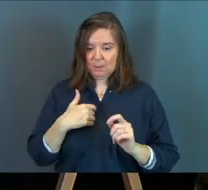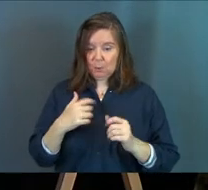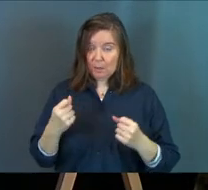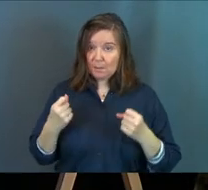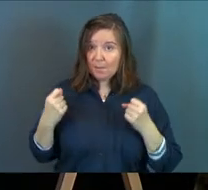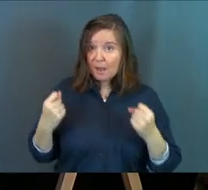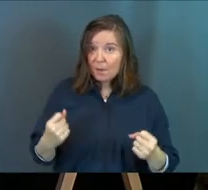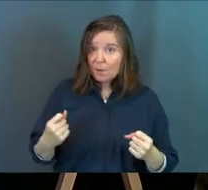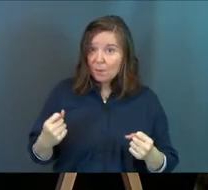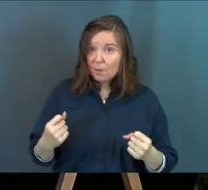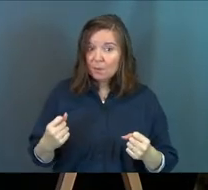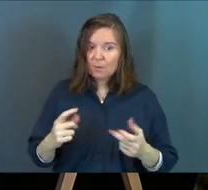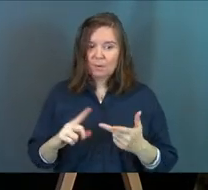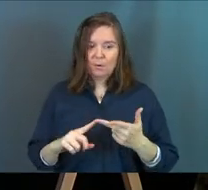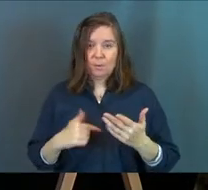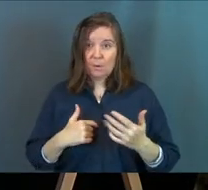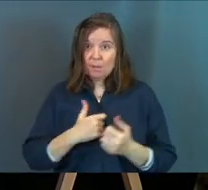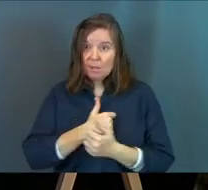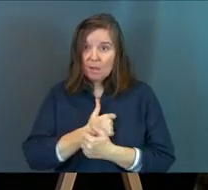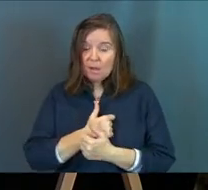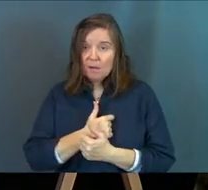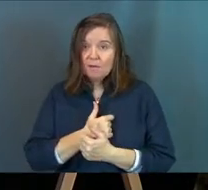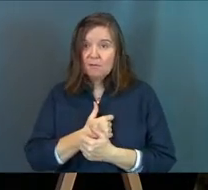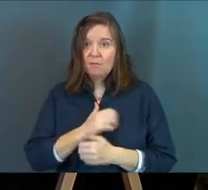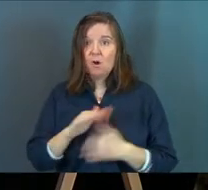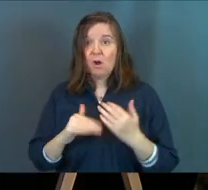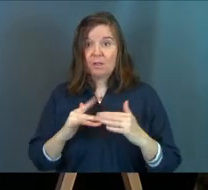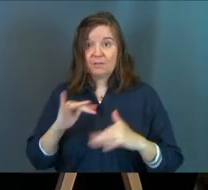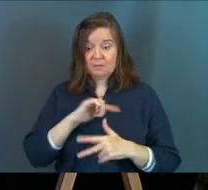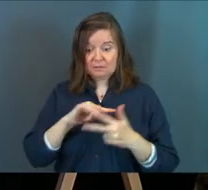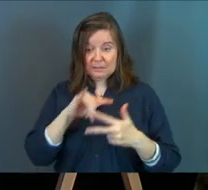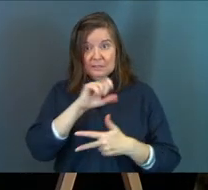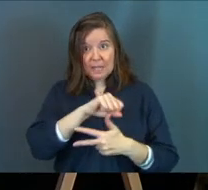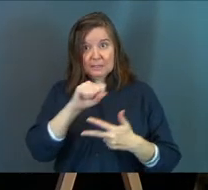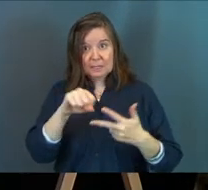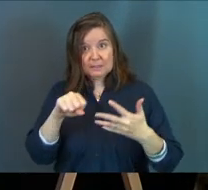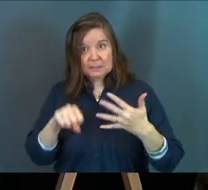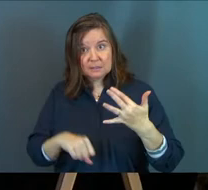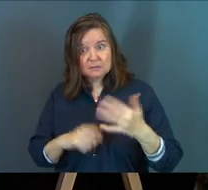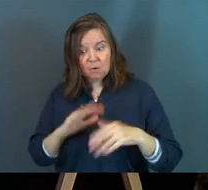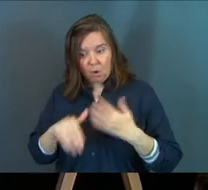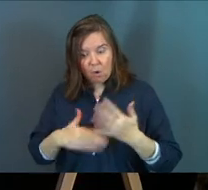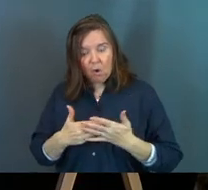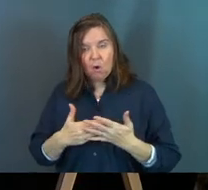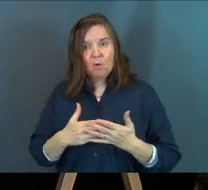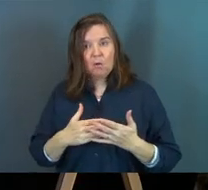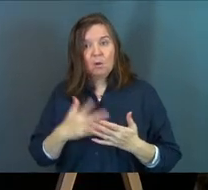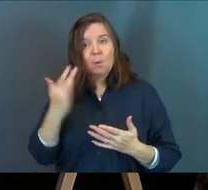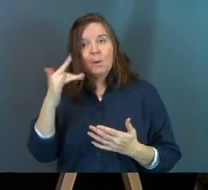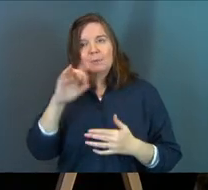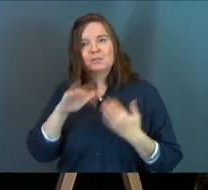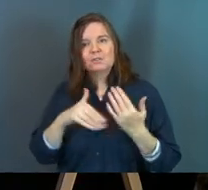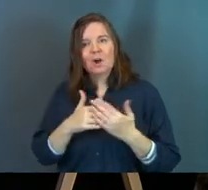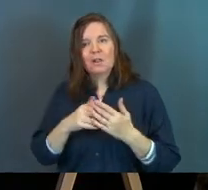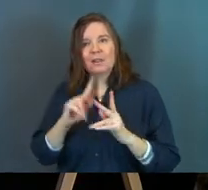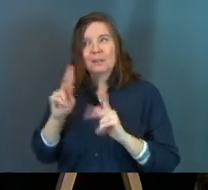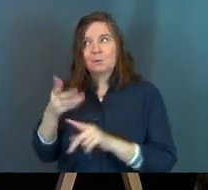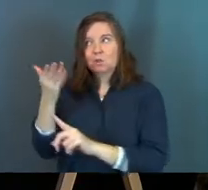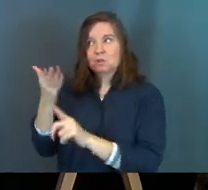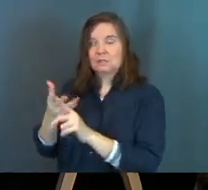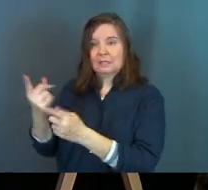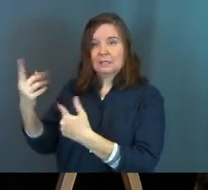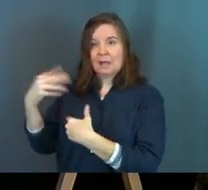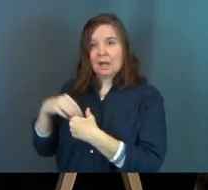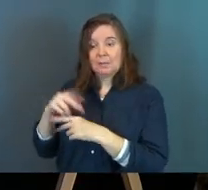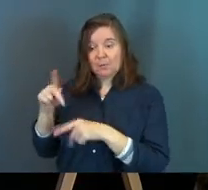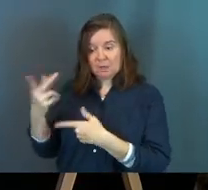with power? Did he fill me with love? All the above. He did all that because it's all in the person. When the person